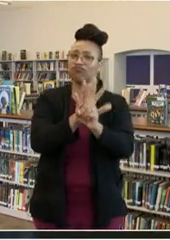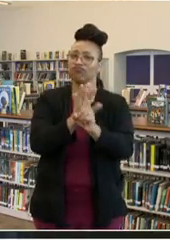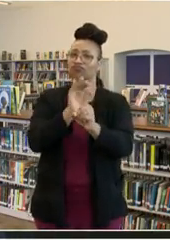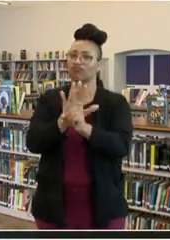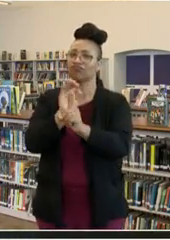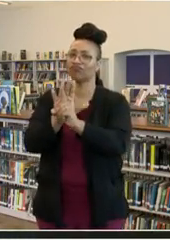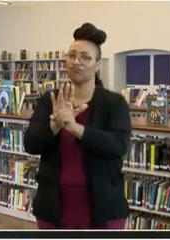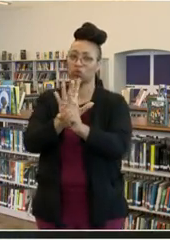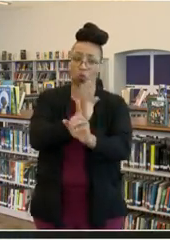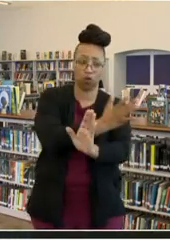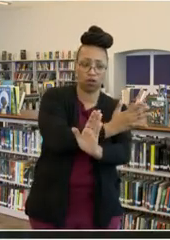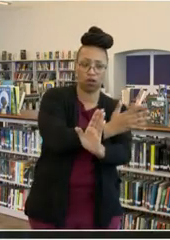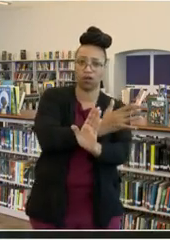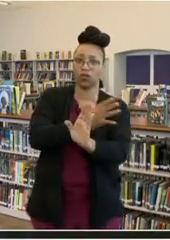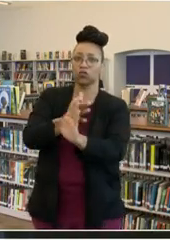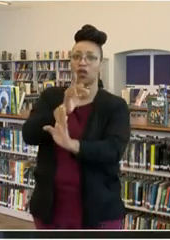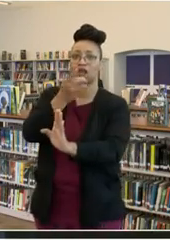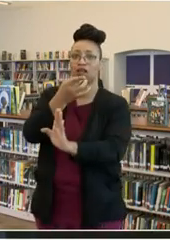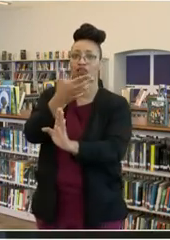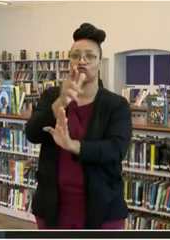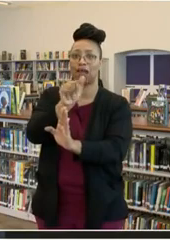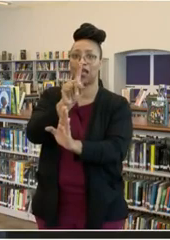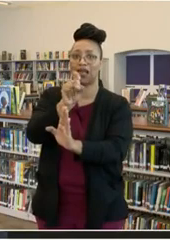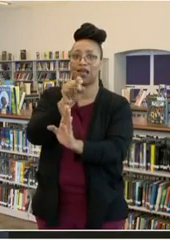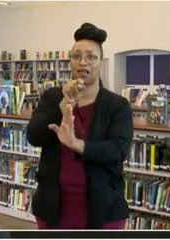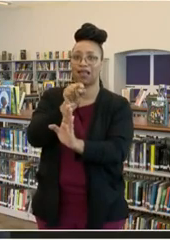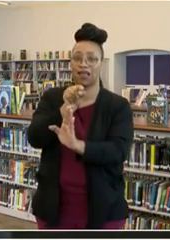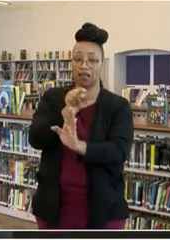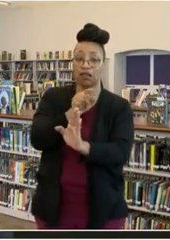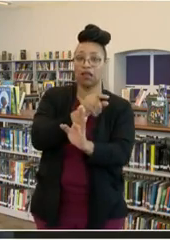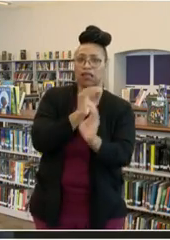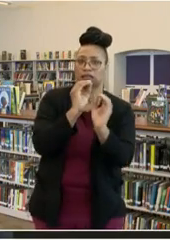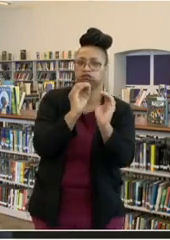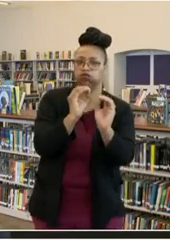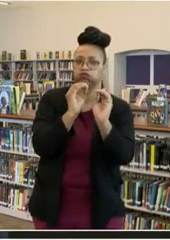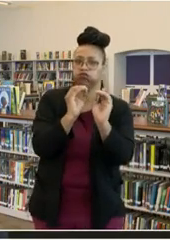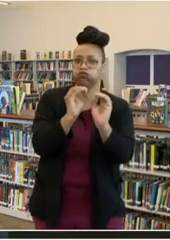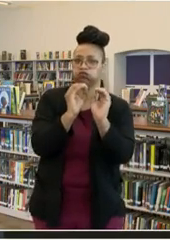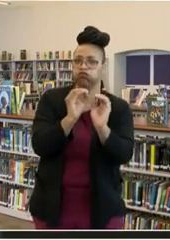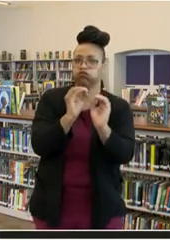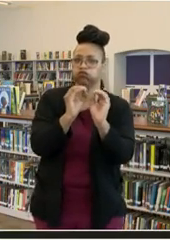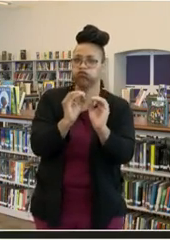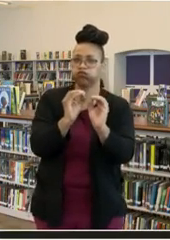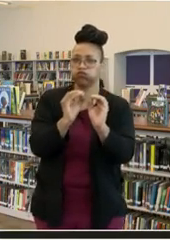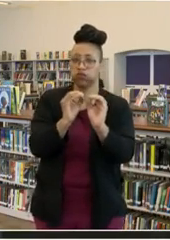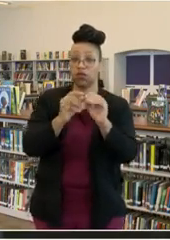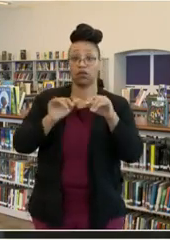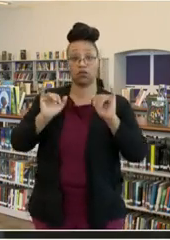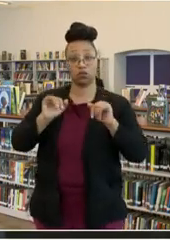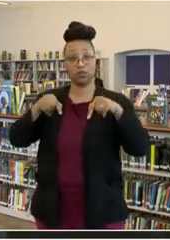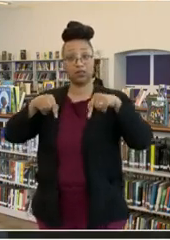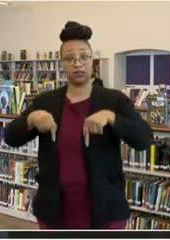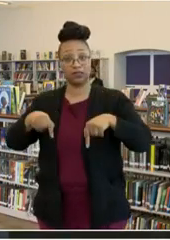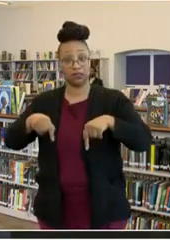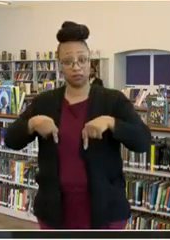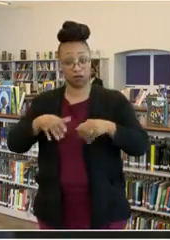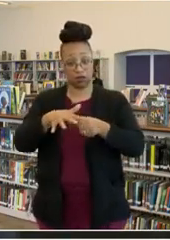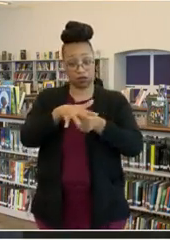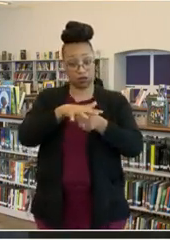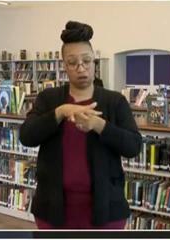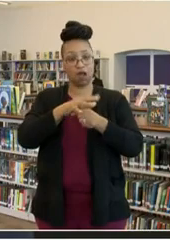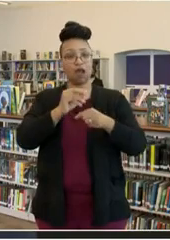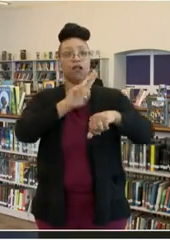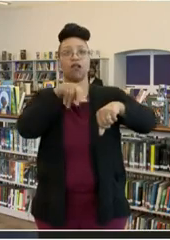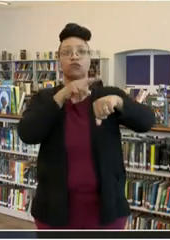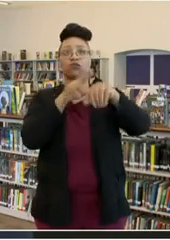in DC and as they think about issues both nationally and abroad. To your direct question, public comment remains open until